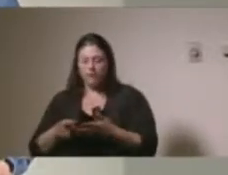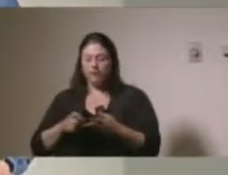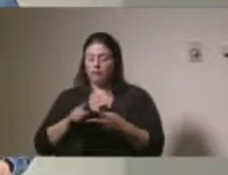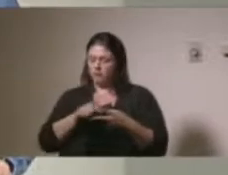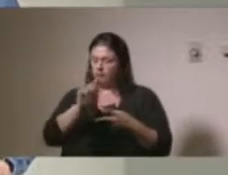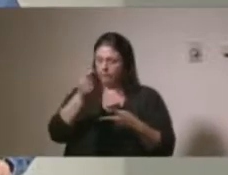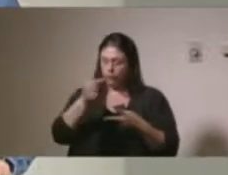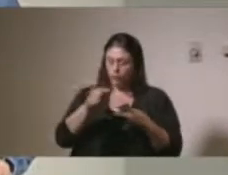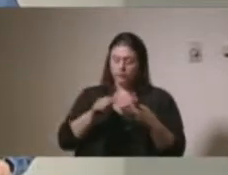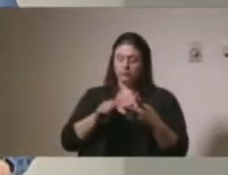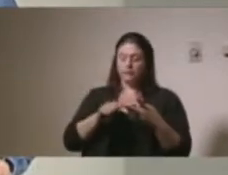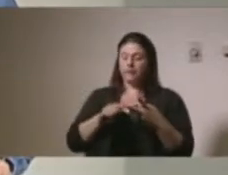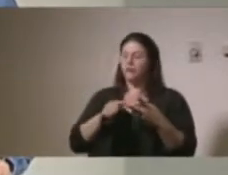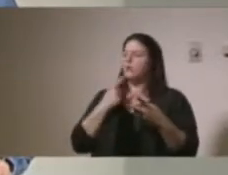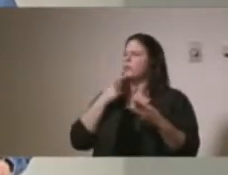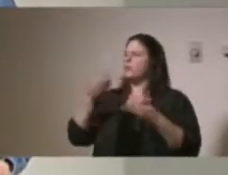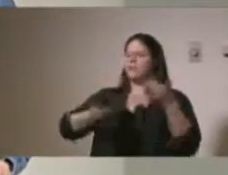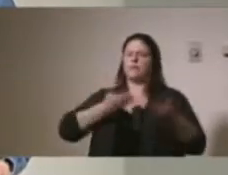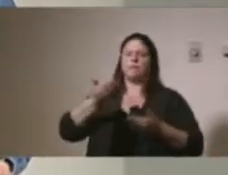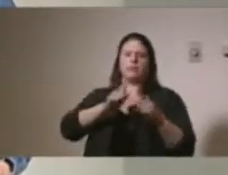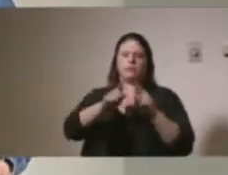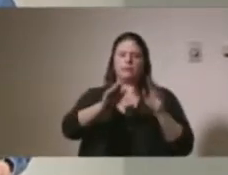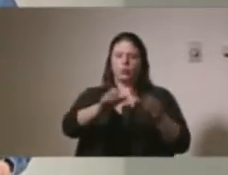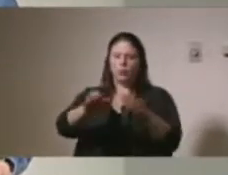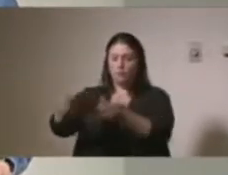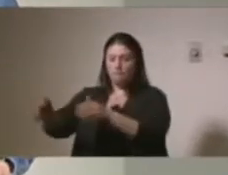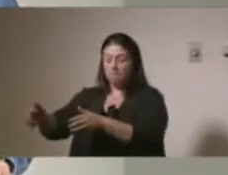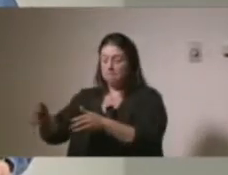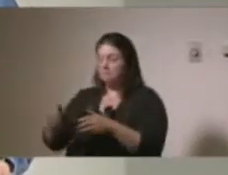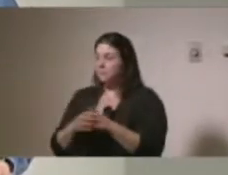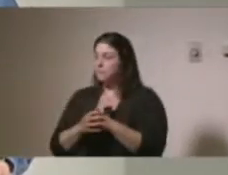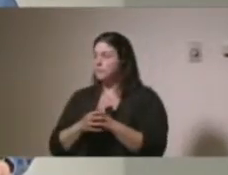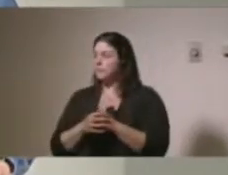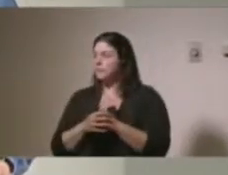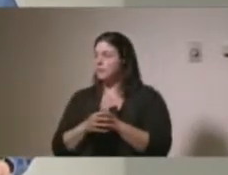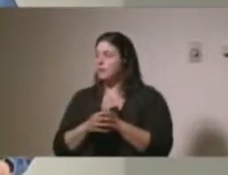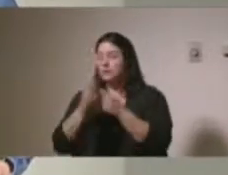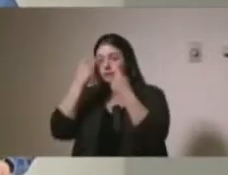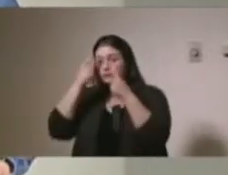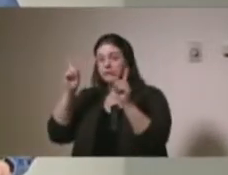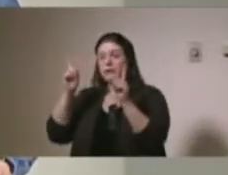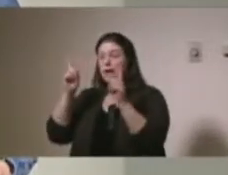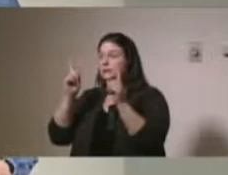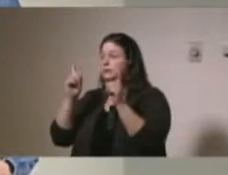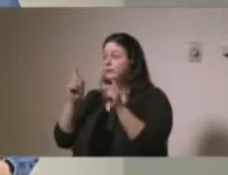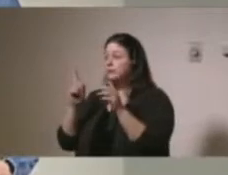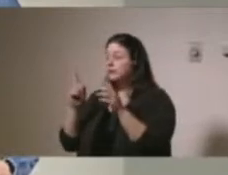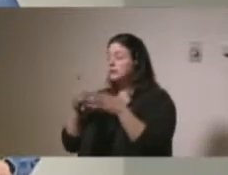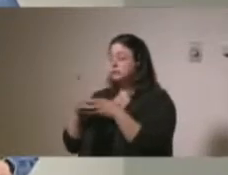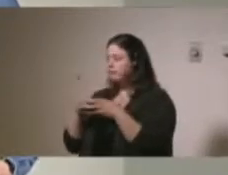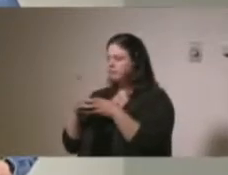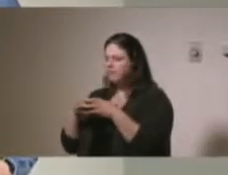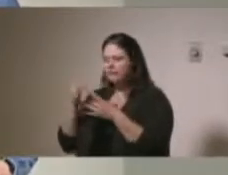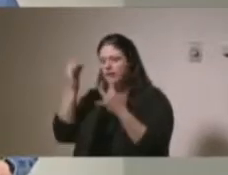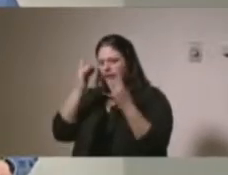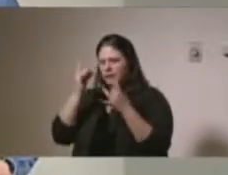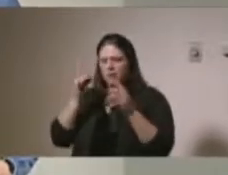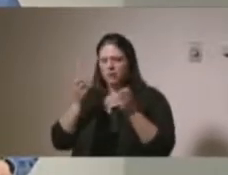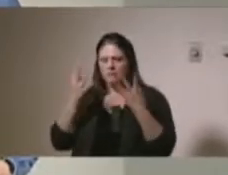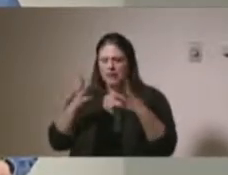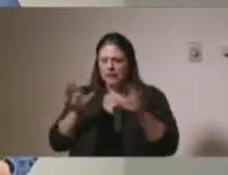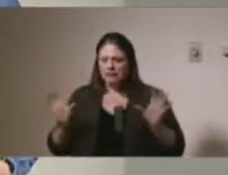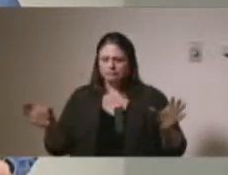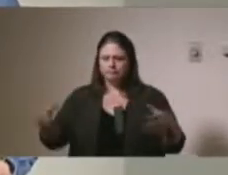example, if we're going to have success, it's important that we think about how we can work together. I know that Acorn Canada has done